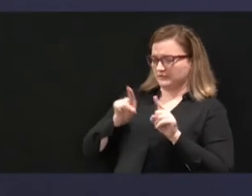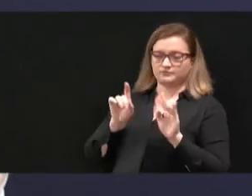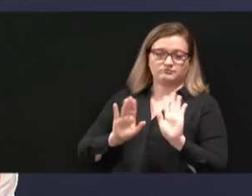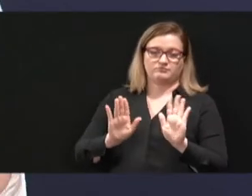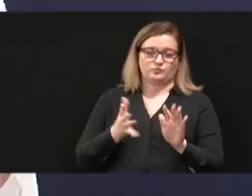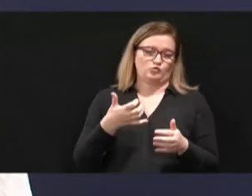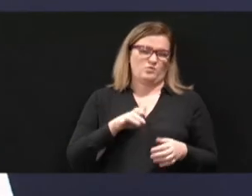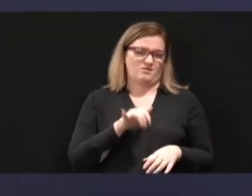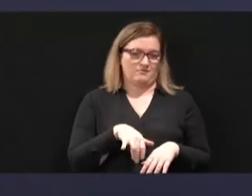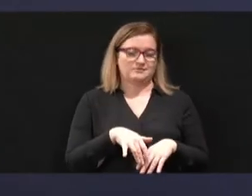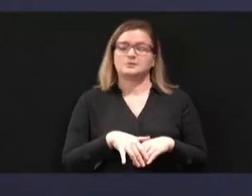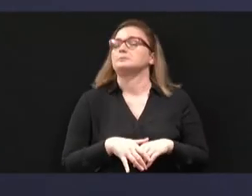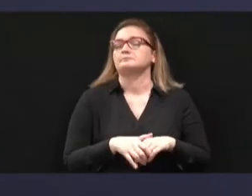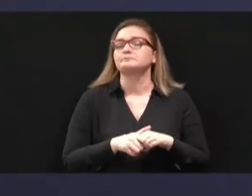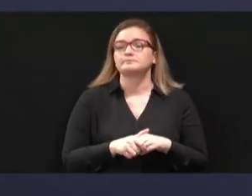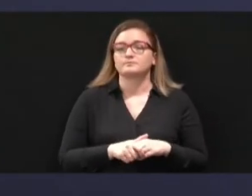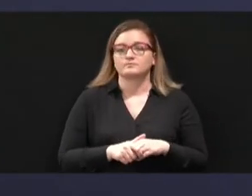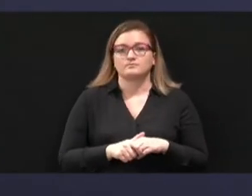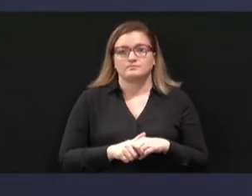was,